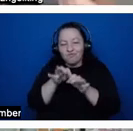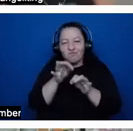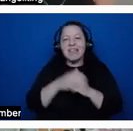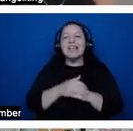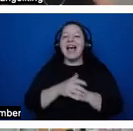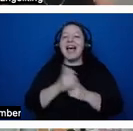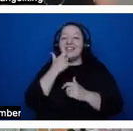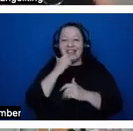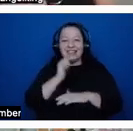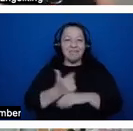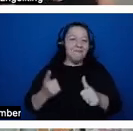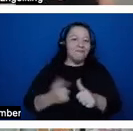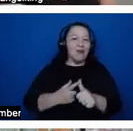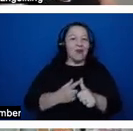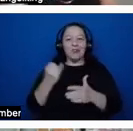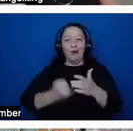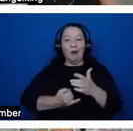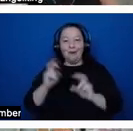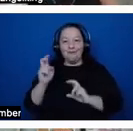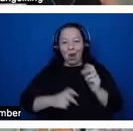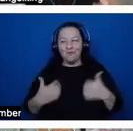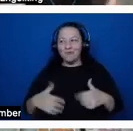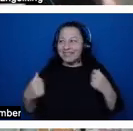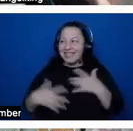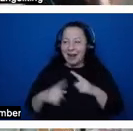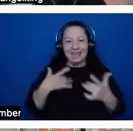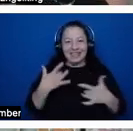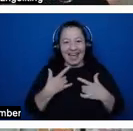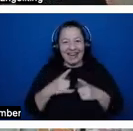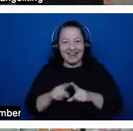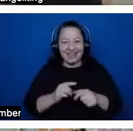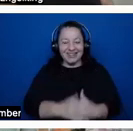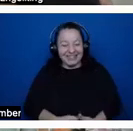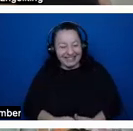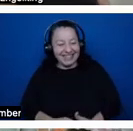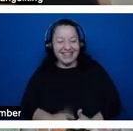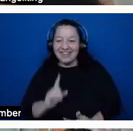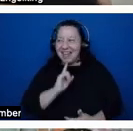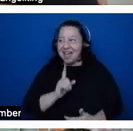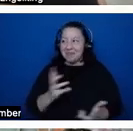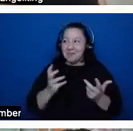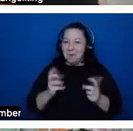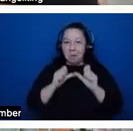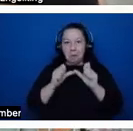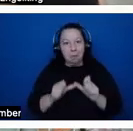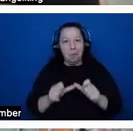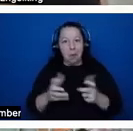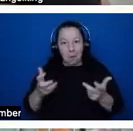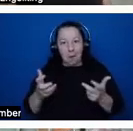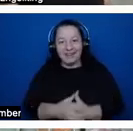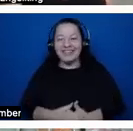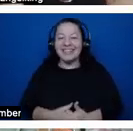fair, which was really scary, but also exciting. And I'm like, oh, I really want to keep doing this. So